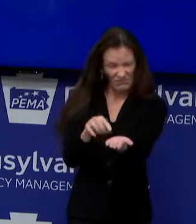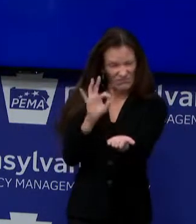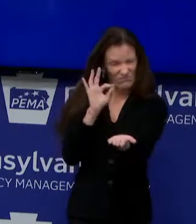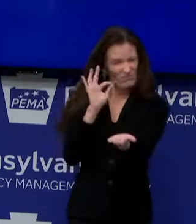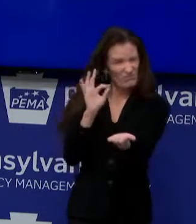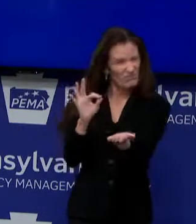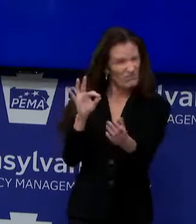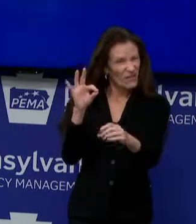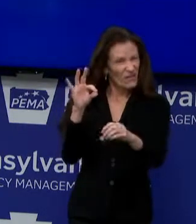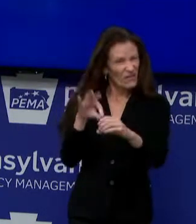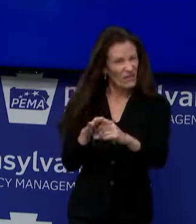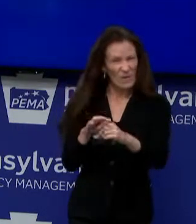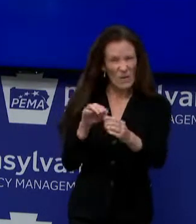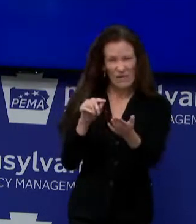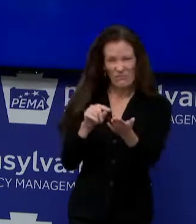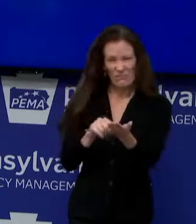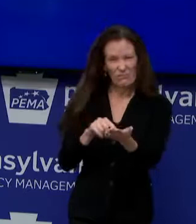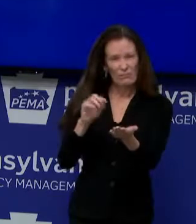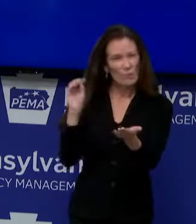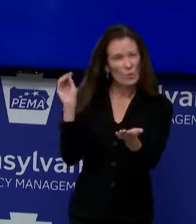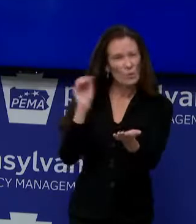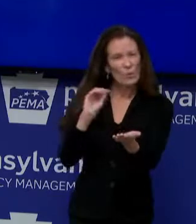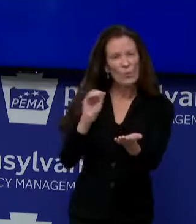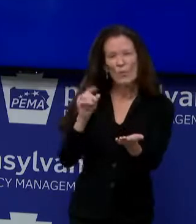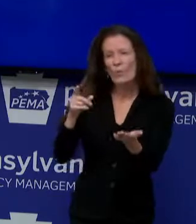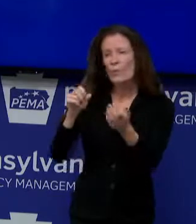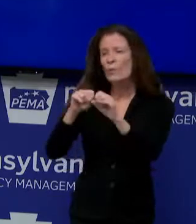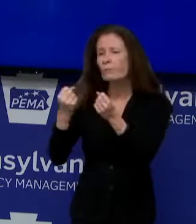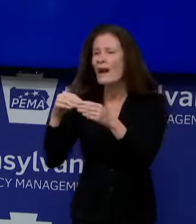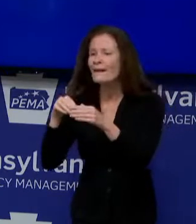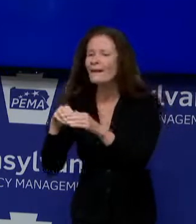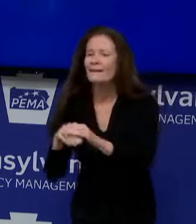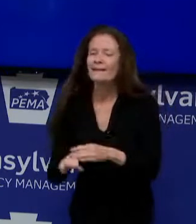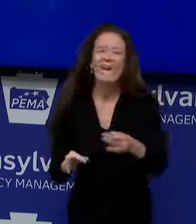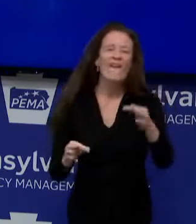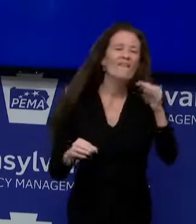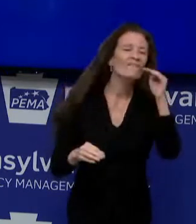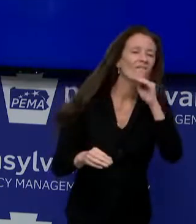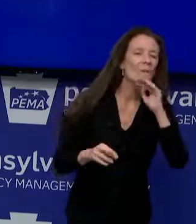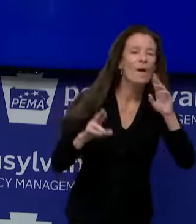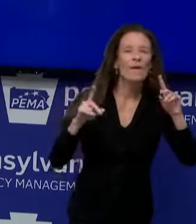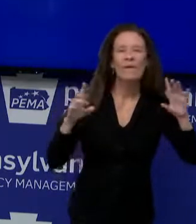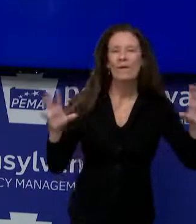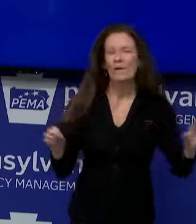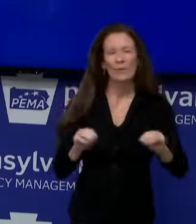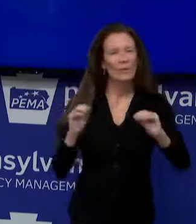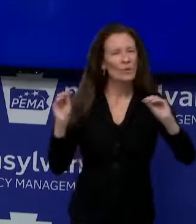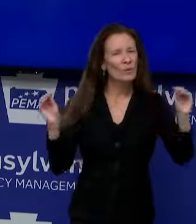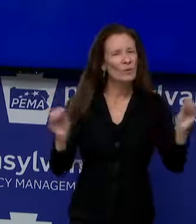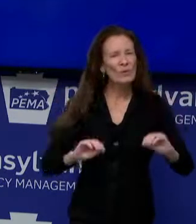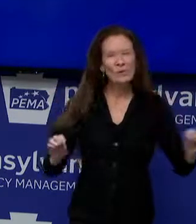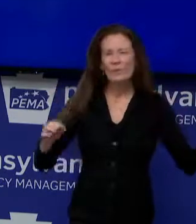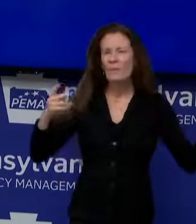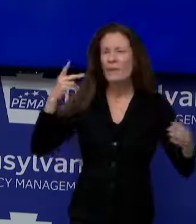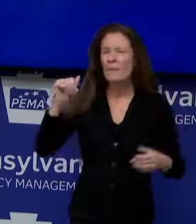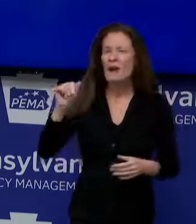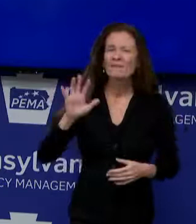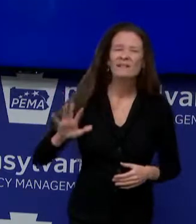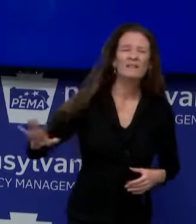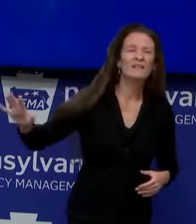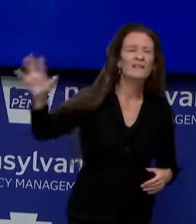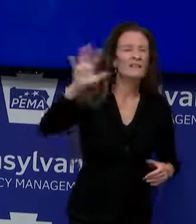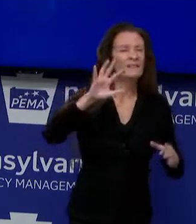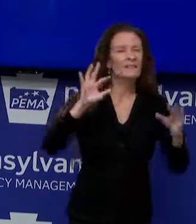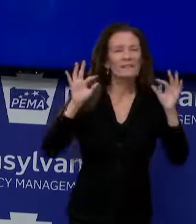interference. The department and counties are currently conducting another statewide risk limiting audit pilot of the 2020 presidential